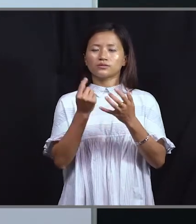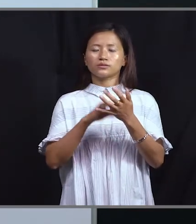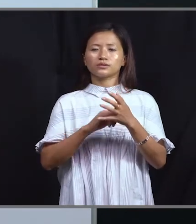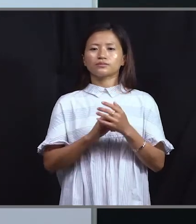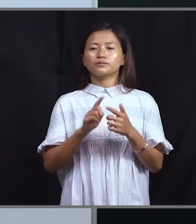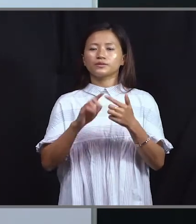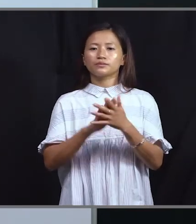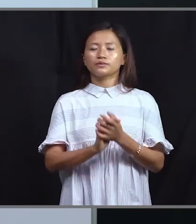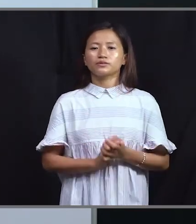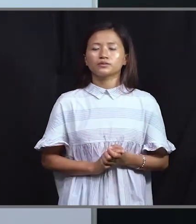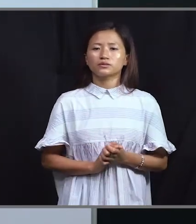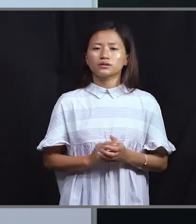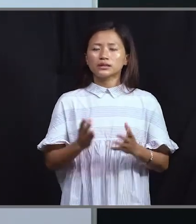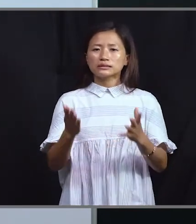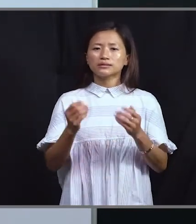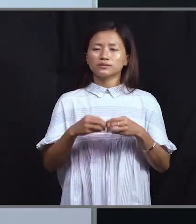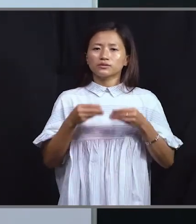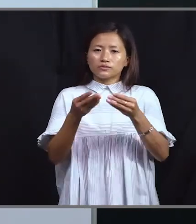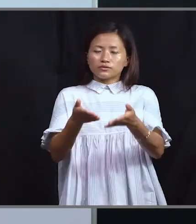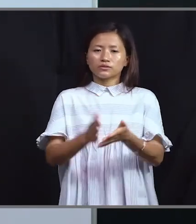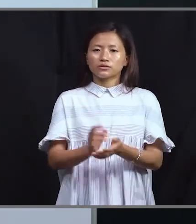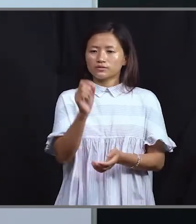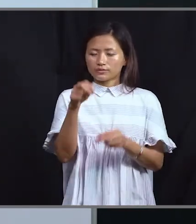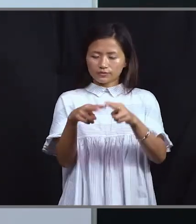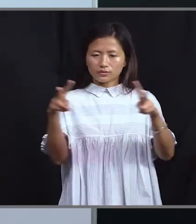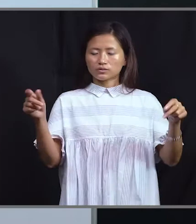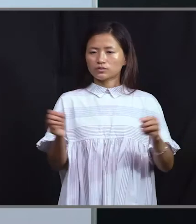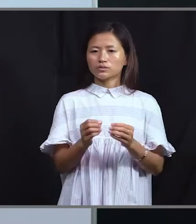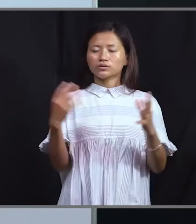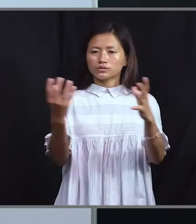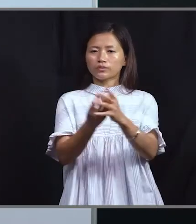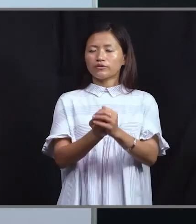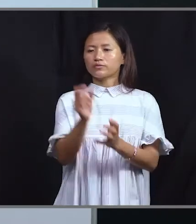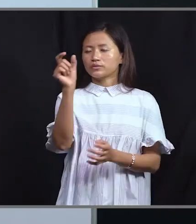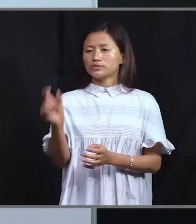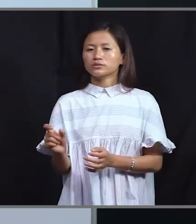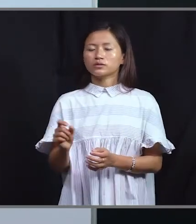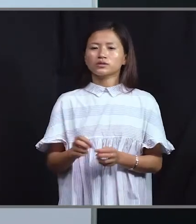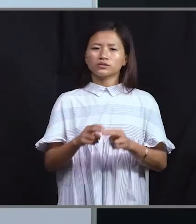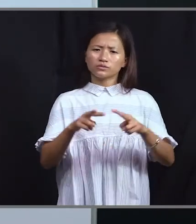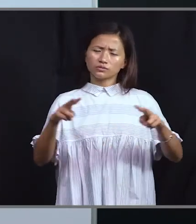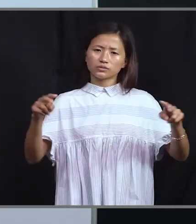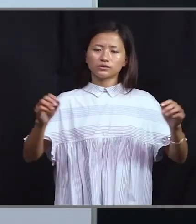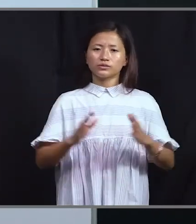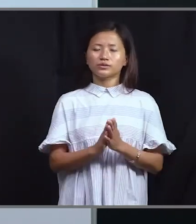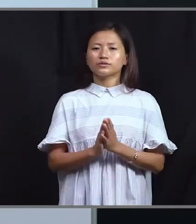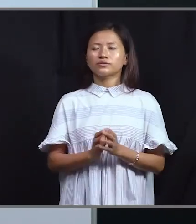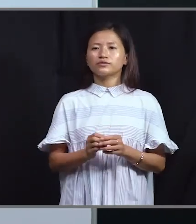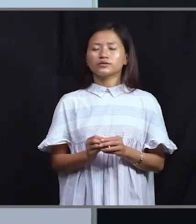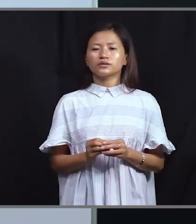it synchronizes the efforts of different groups of persons from various units in an organization. That means what? Synchronizes means